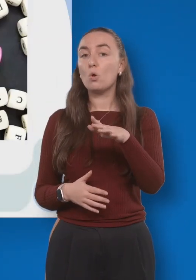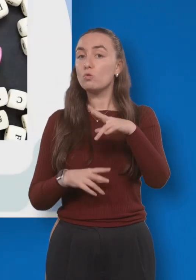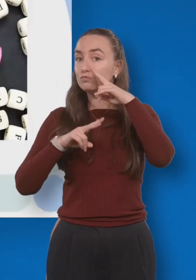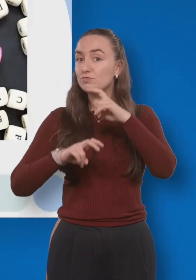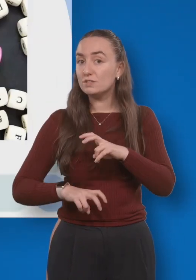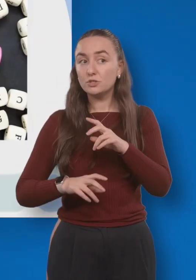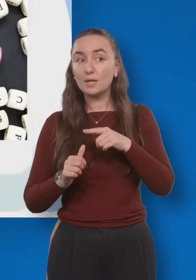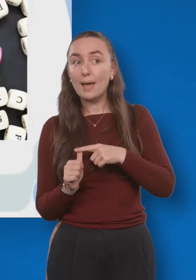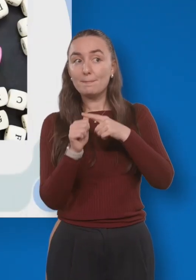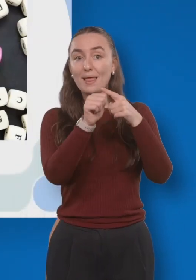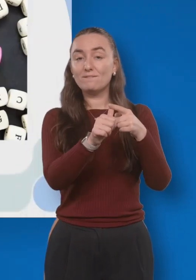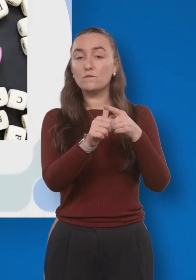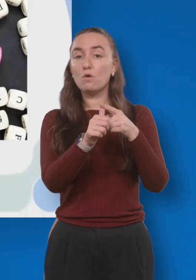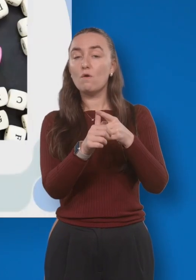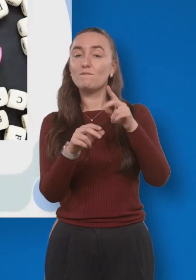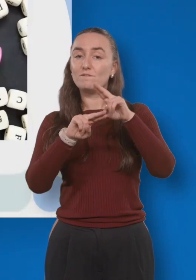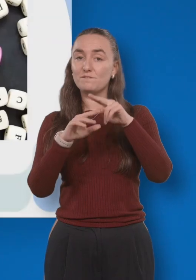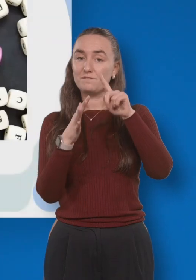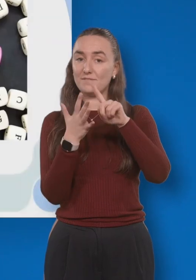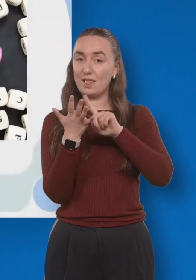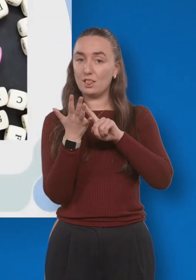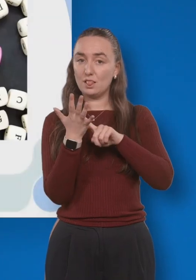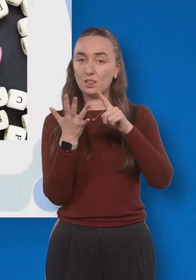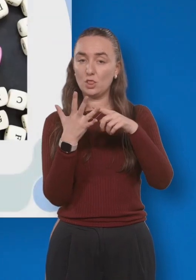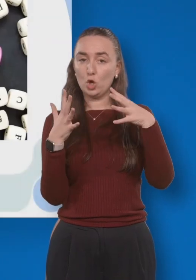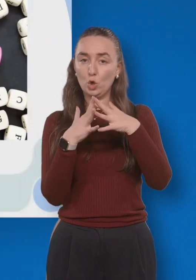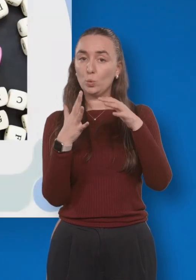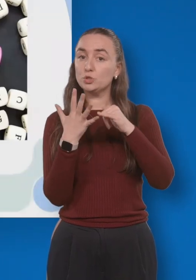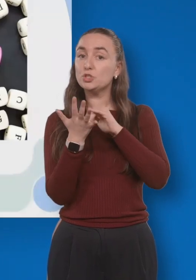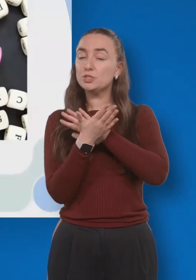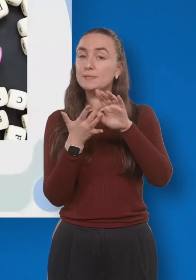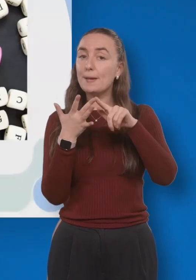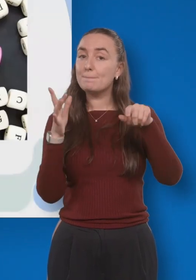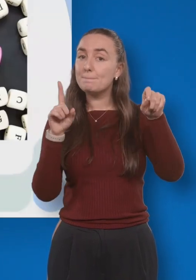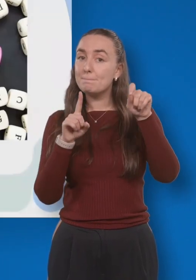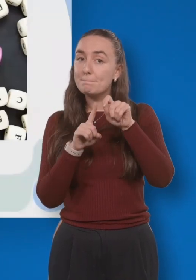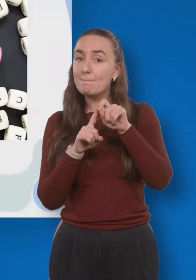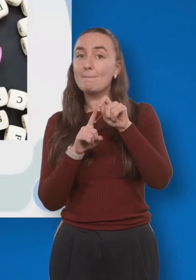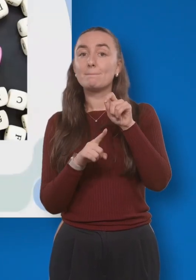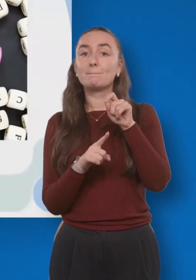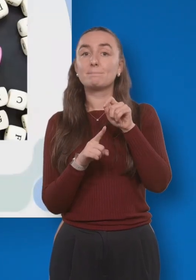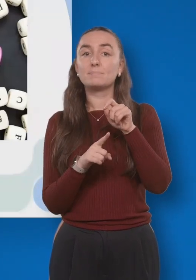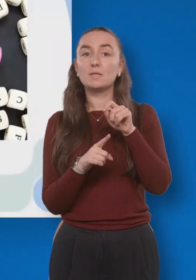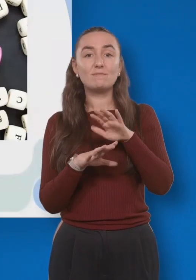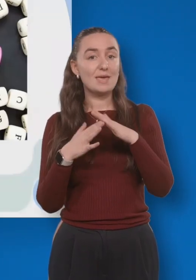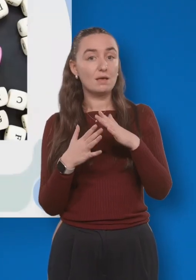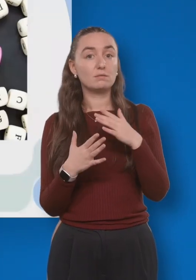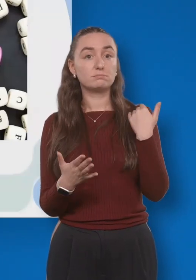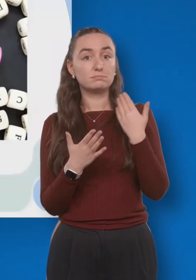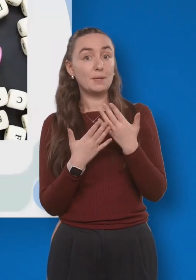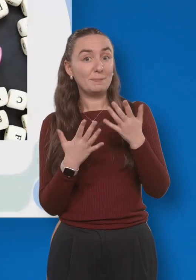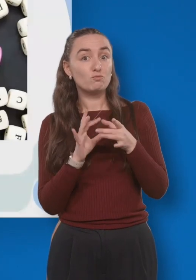researchers applying for a fellowship, or if what you've been saying up until now is relatable to